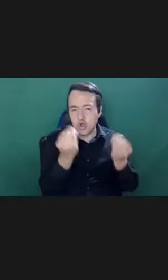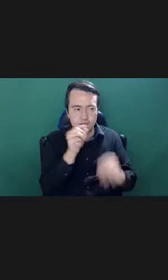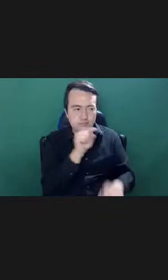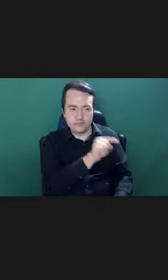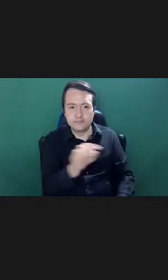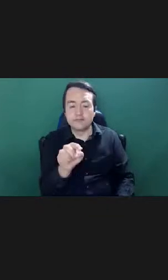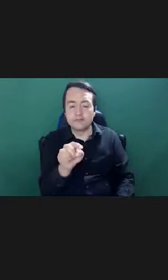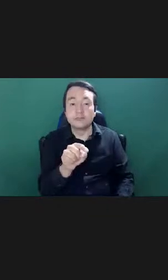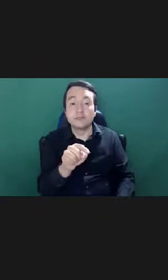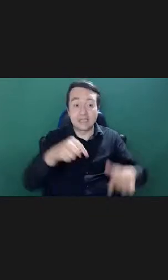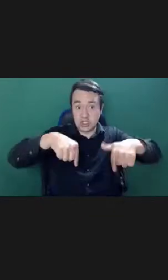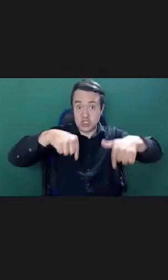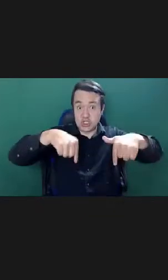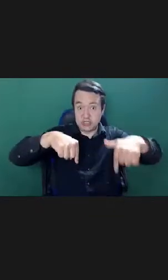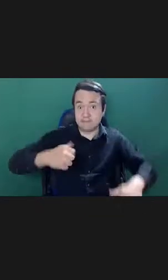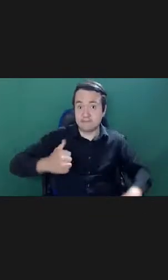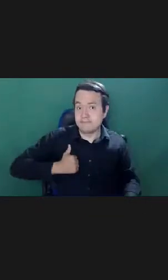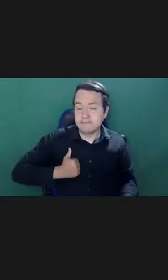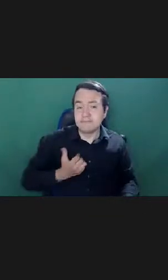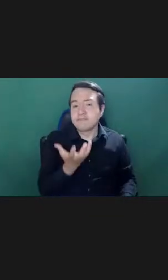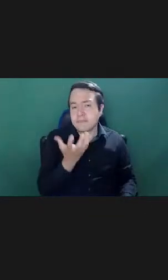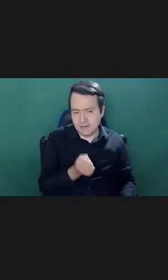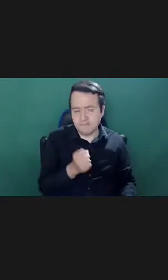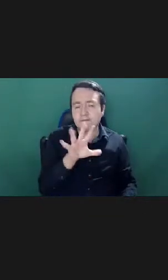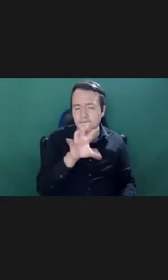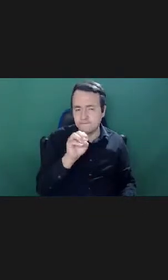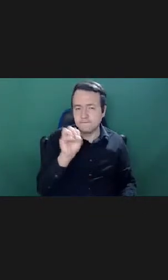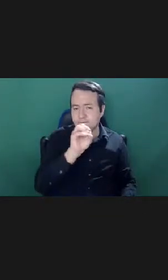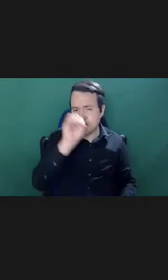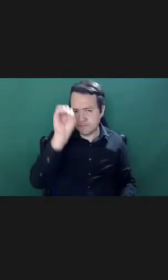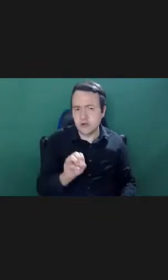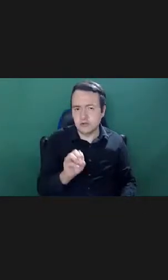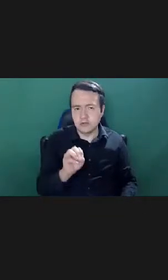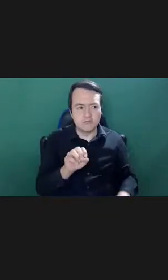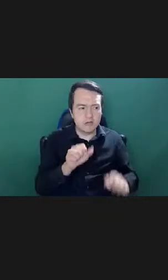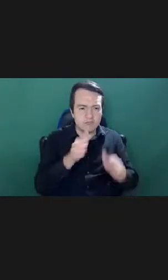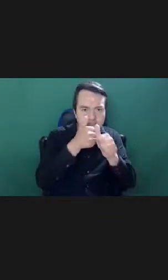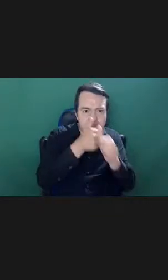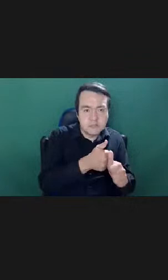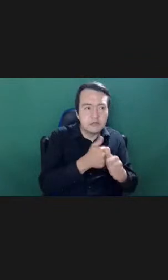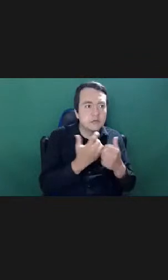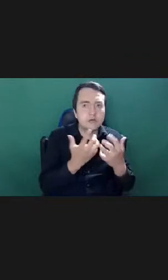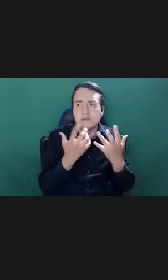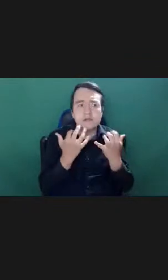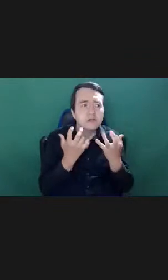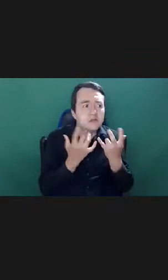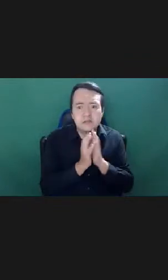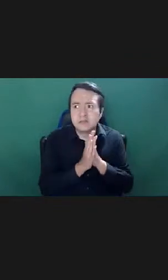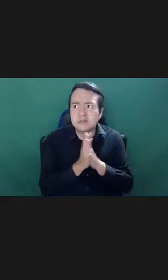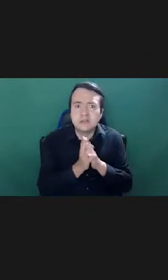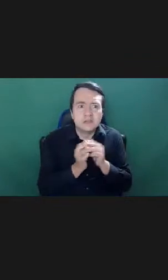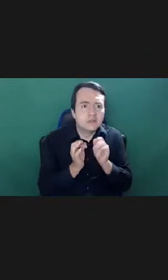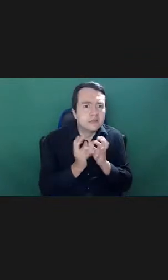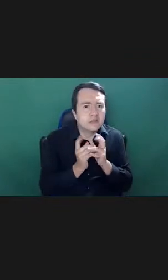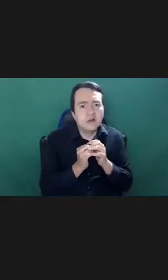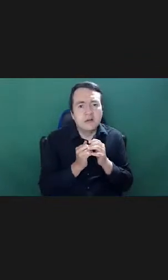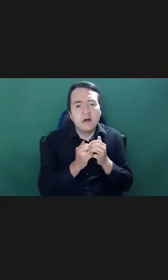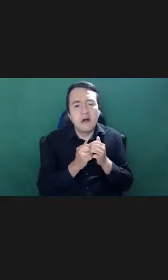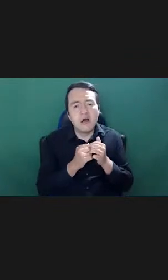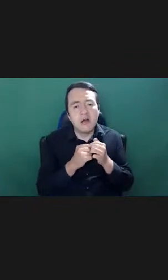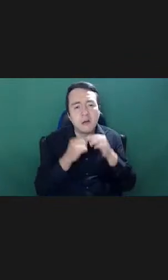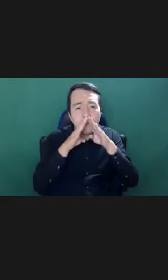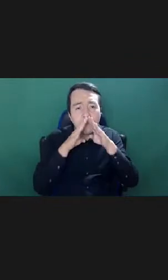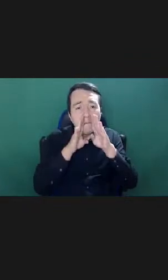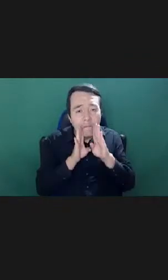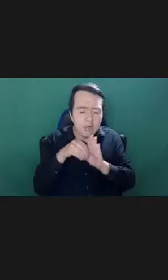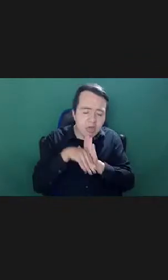common conditions: depression, anxiety, self-harm, and painful syndromes, somatic symptom disorder with prominent